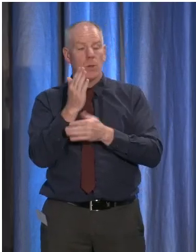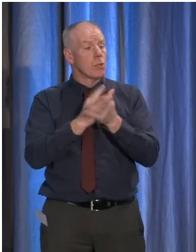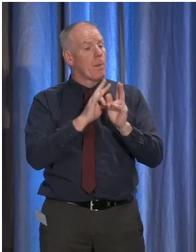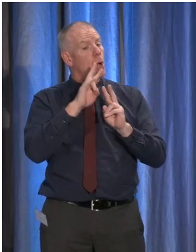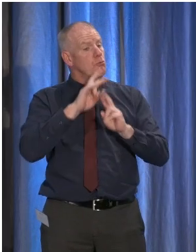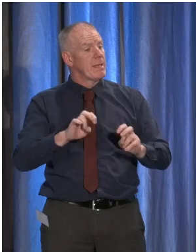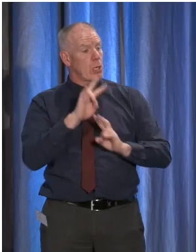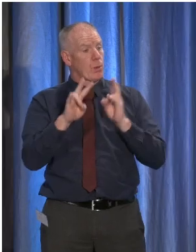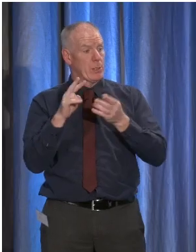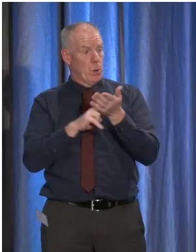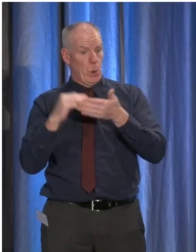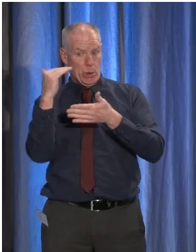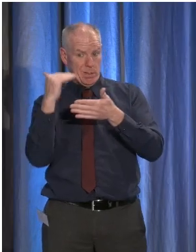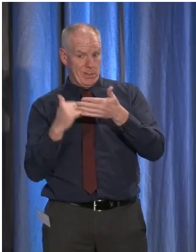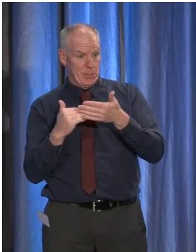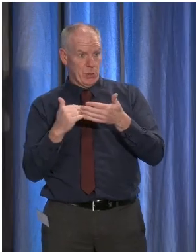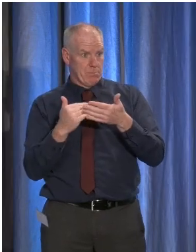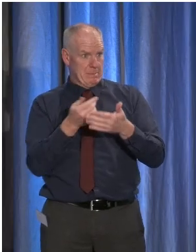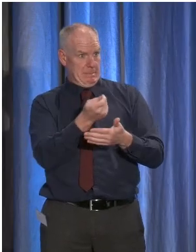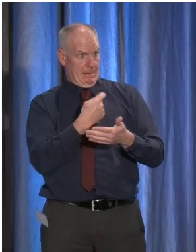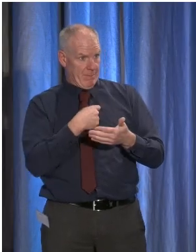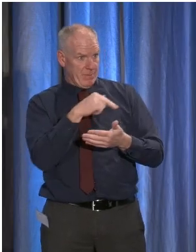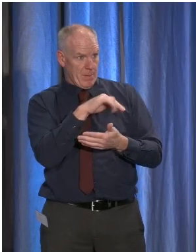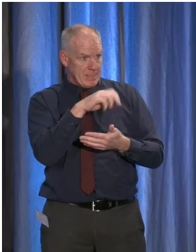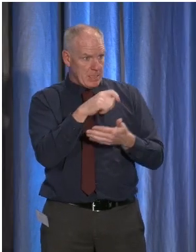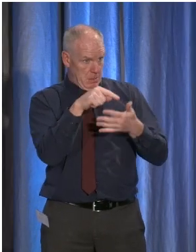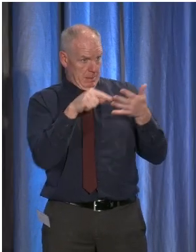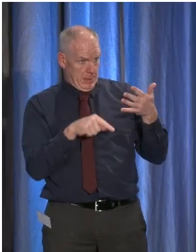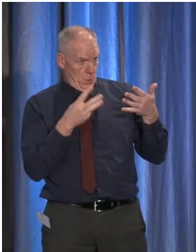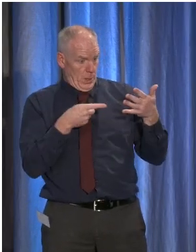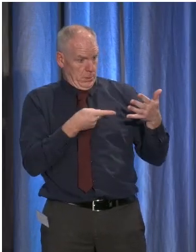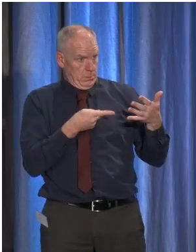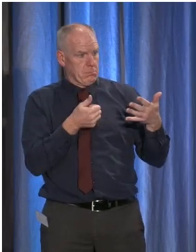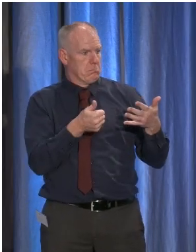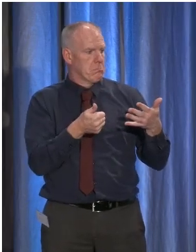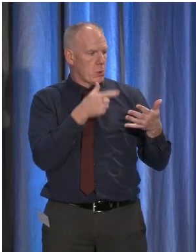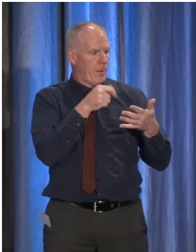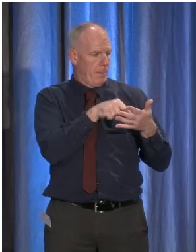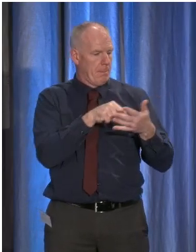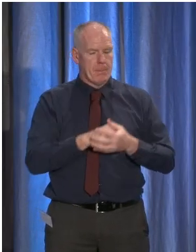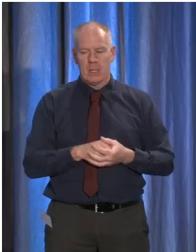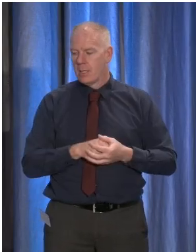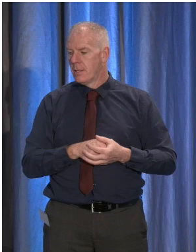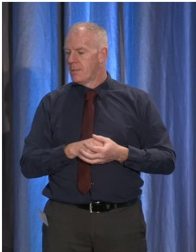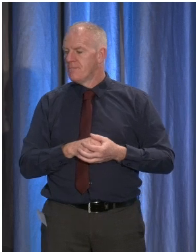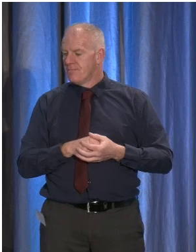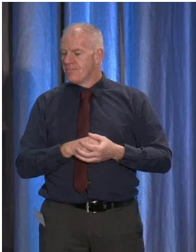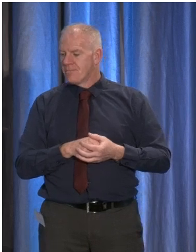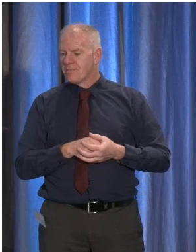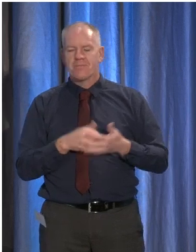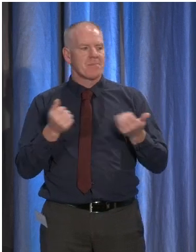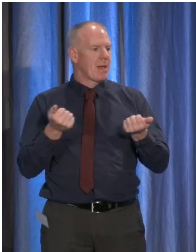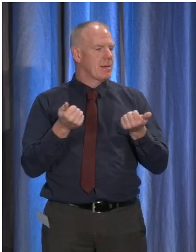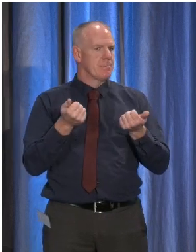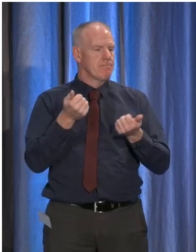that were posed for us to investigate. We're going to talk about what happened when we reduced our data